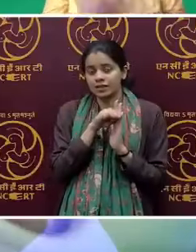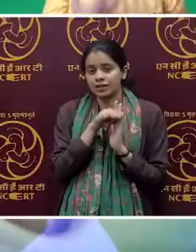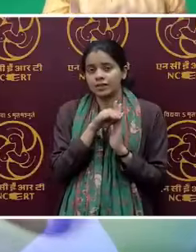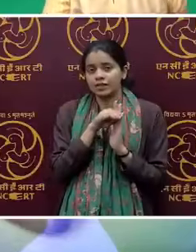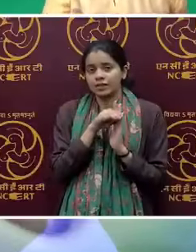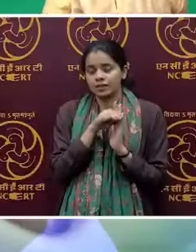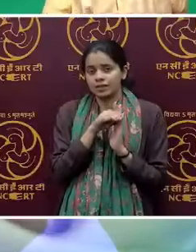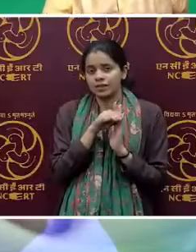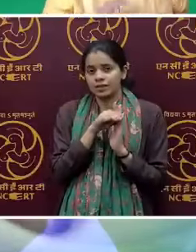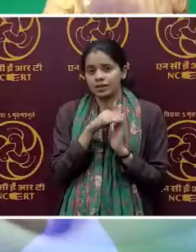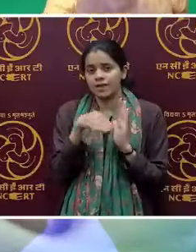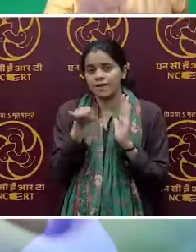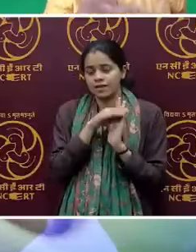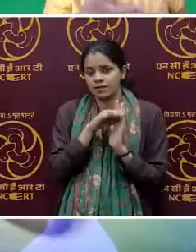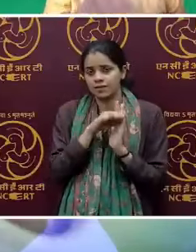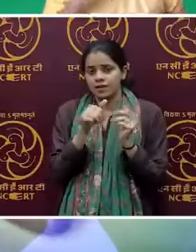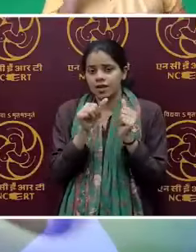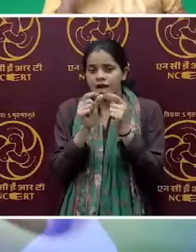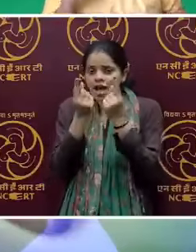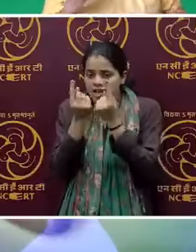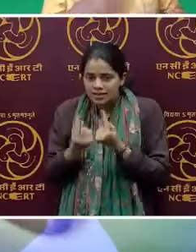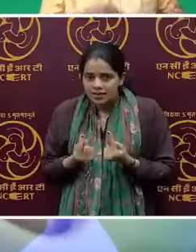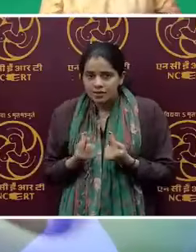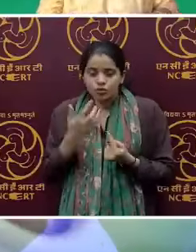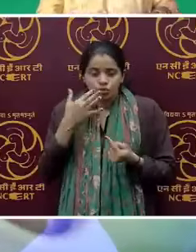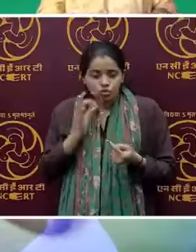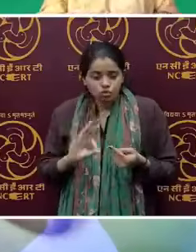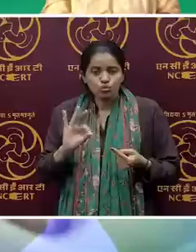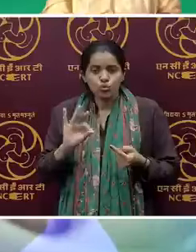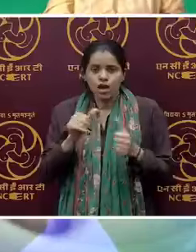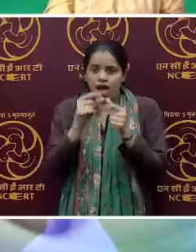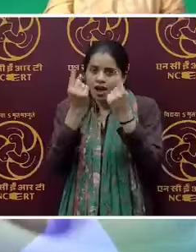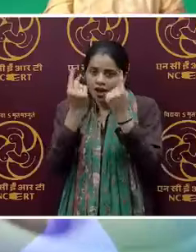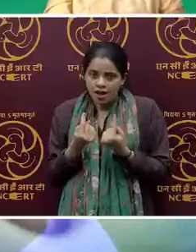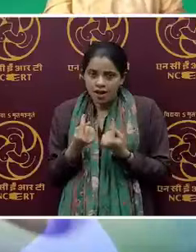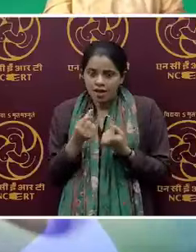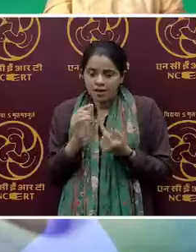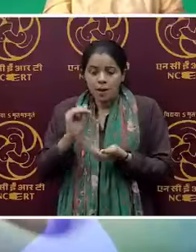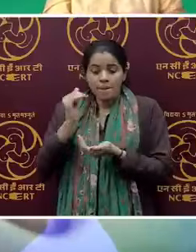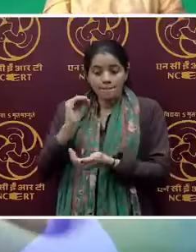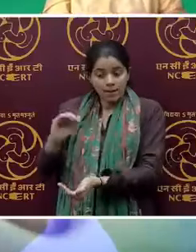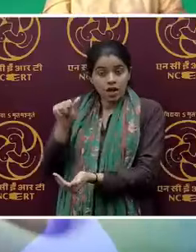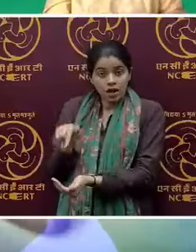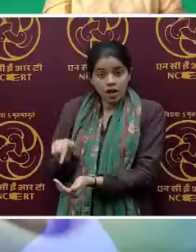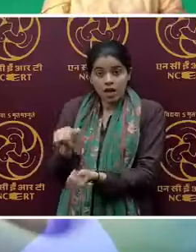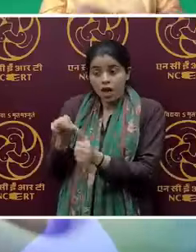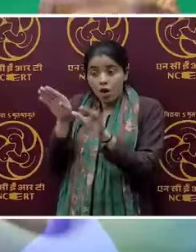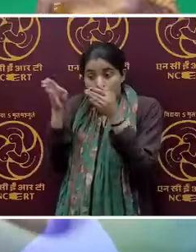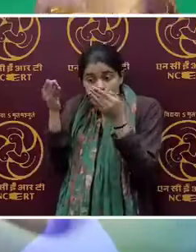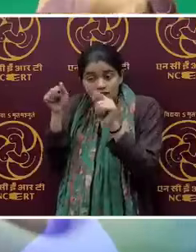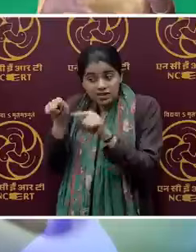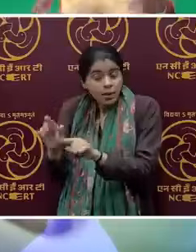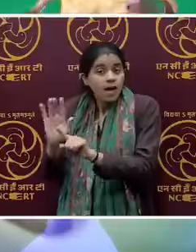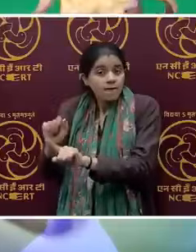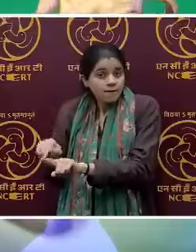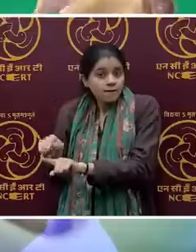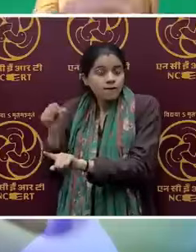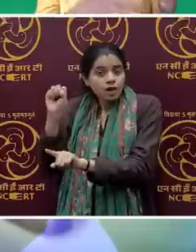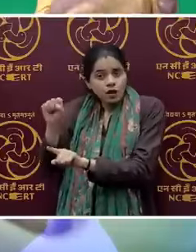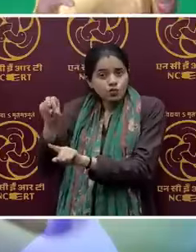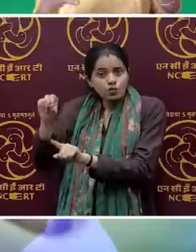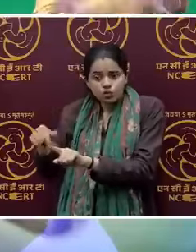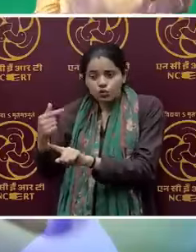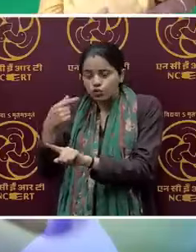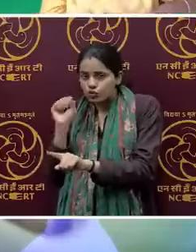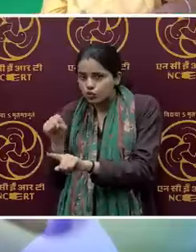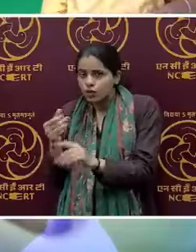again the assessment, the That's actual right. assessment whether the child has autism, and if he has autism, as